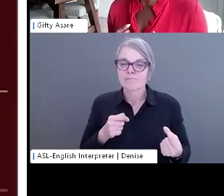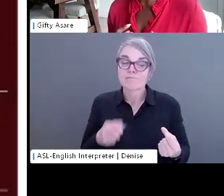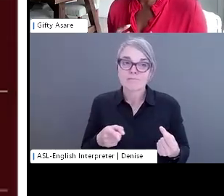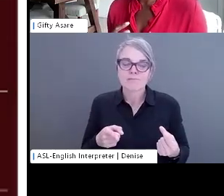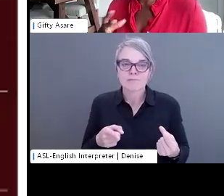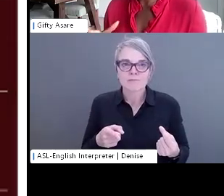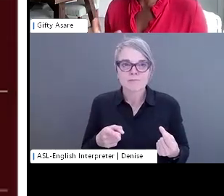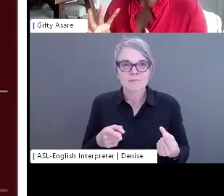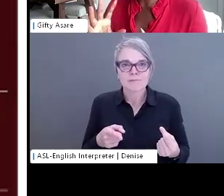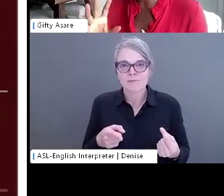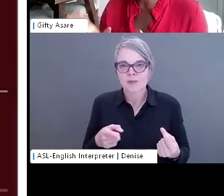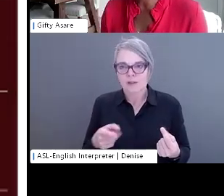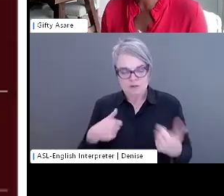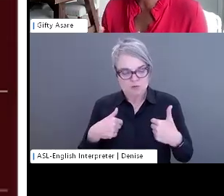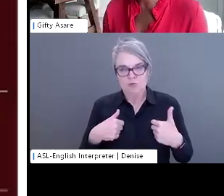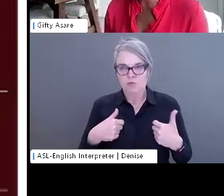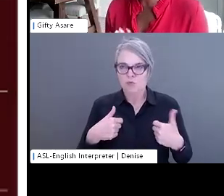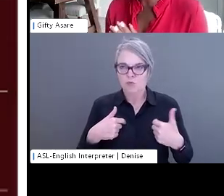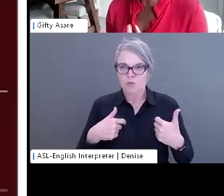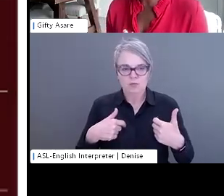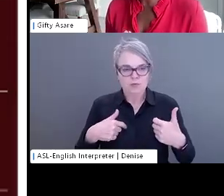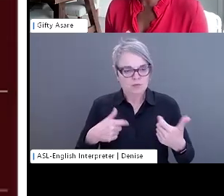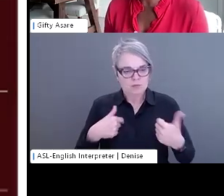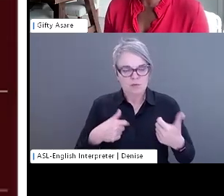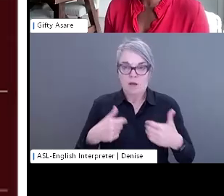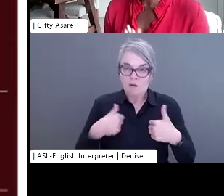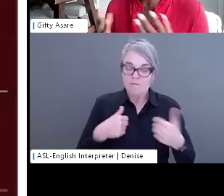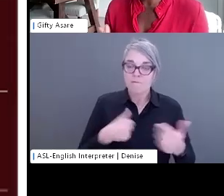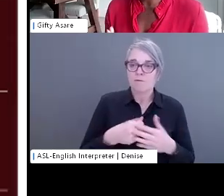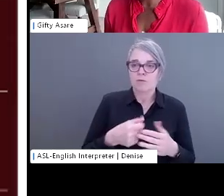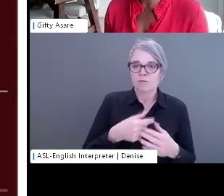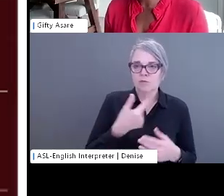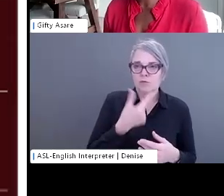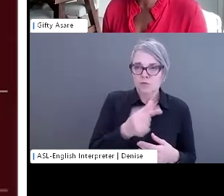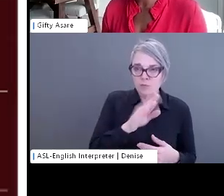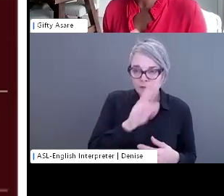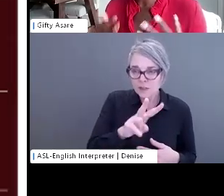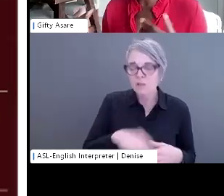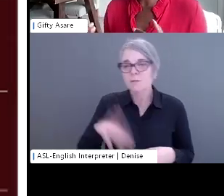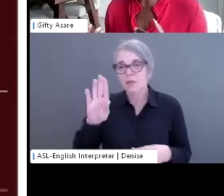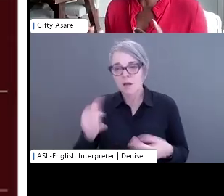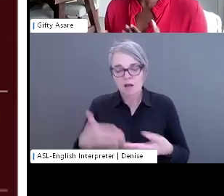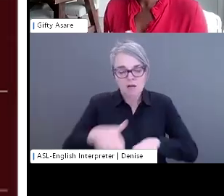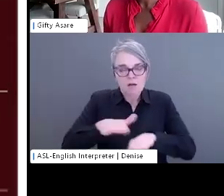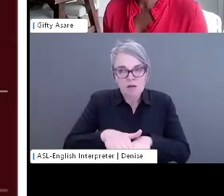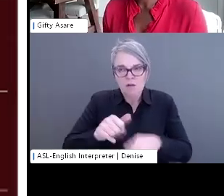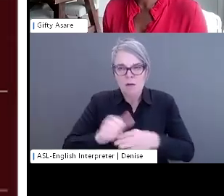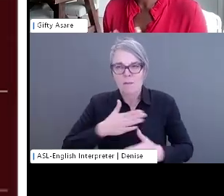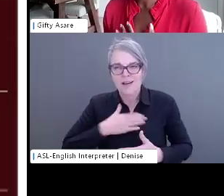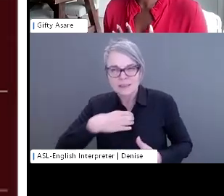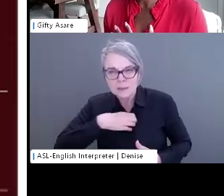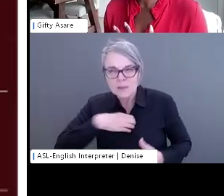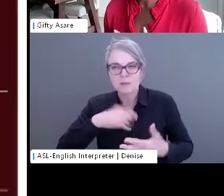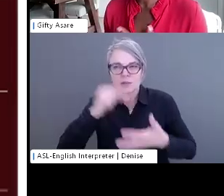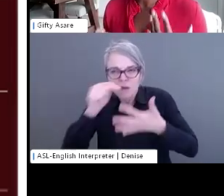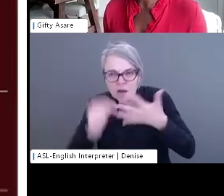essentially adapt and deal with the experiences, the symptoms that we're having increased. And so